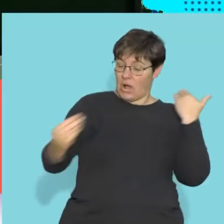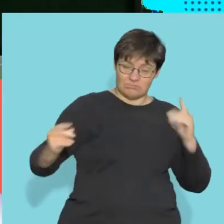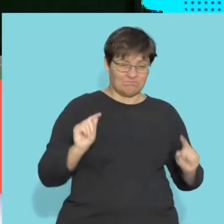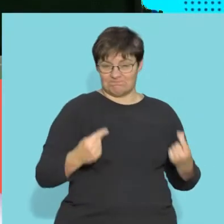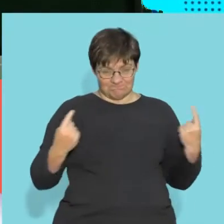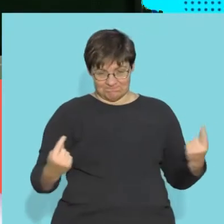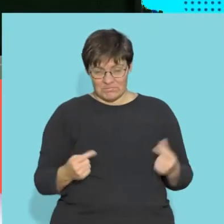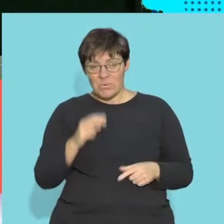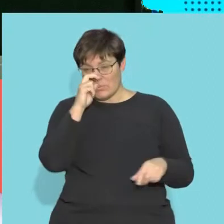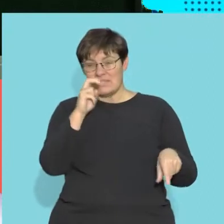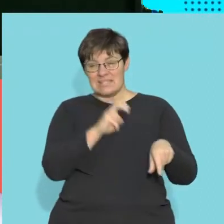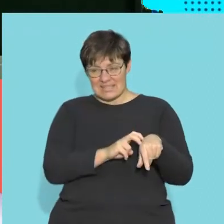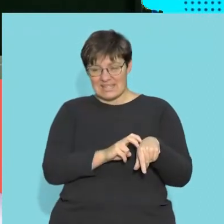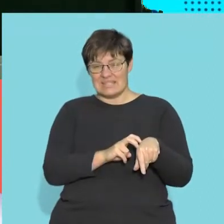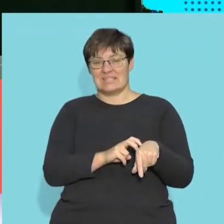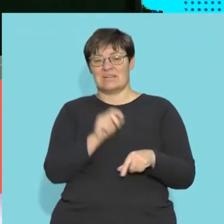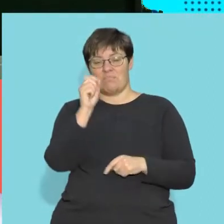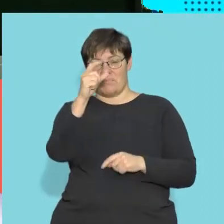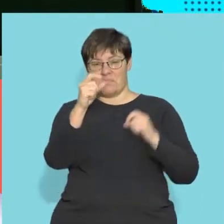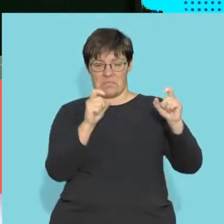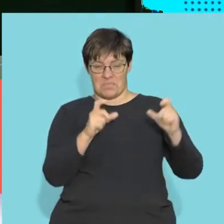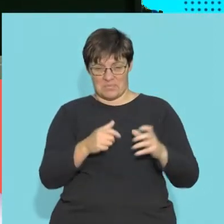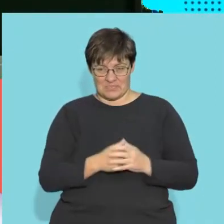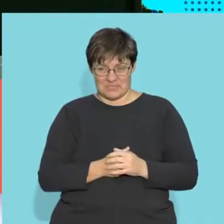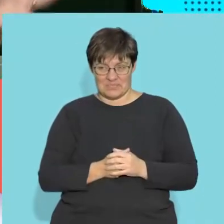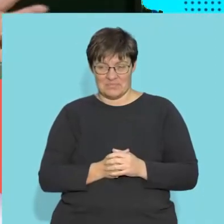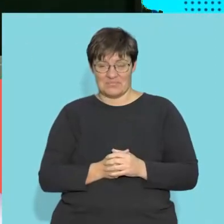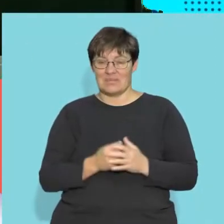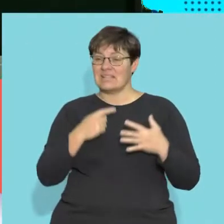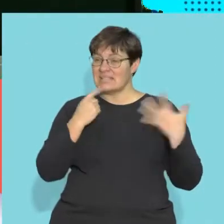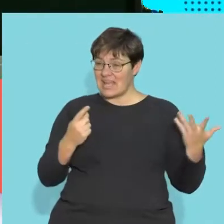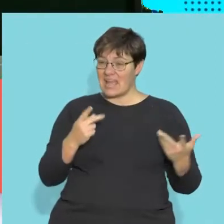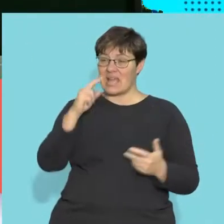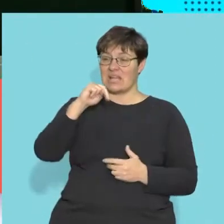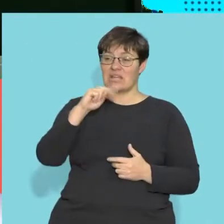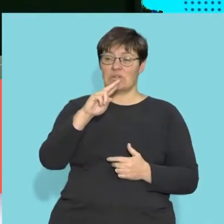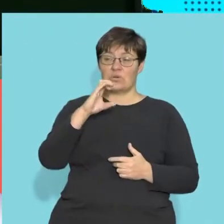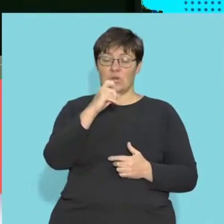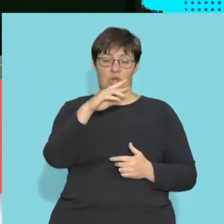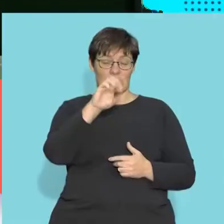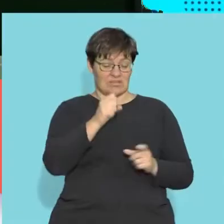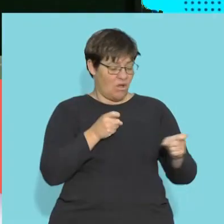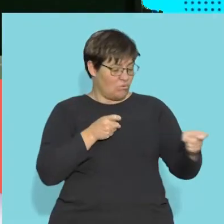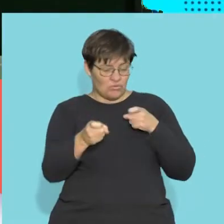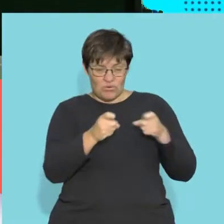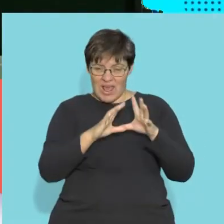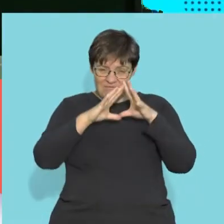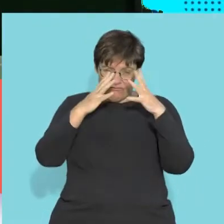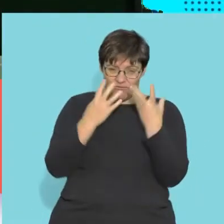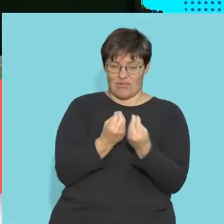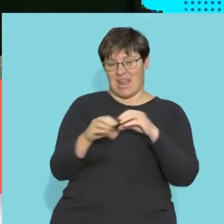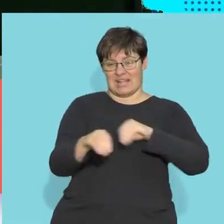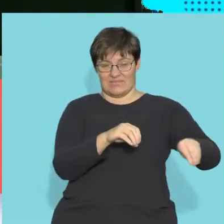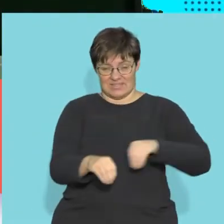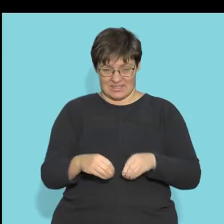to use those pores. Okay. As I said to you, the nucleus controls all the activities